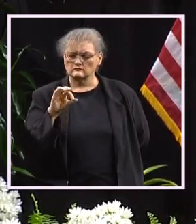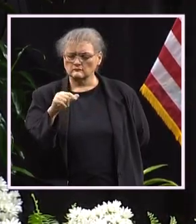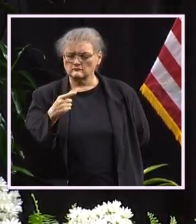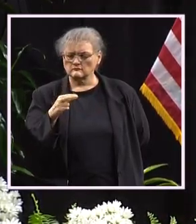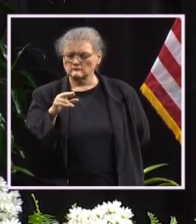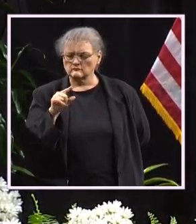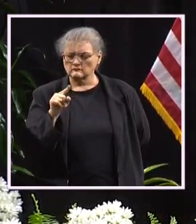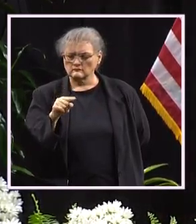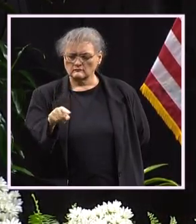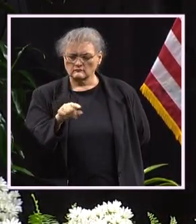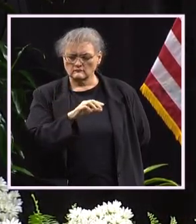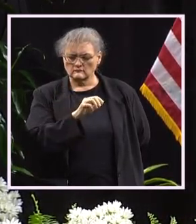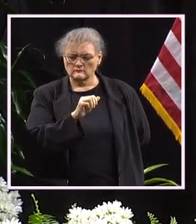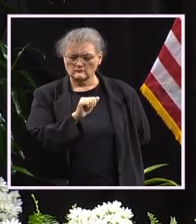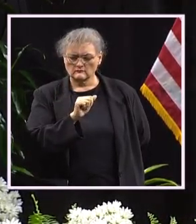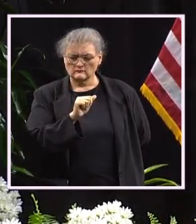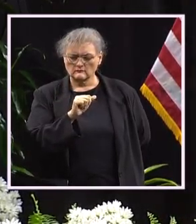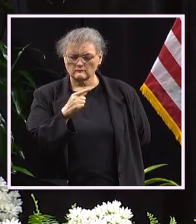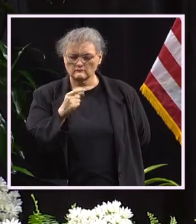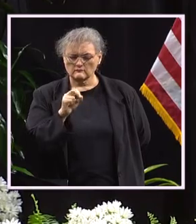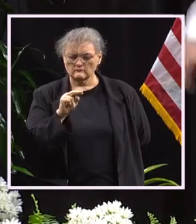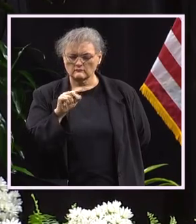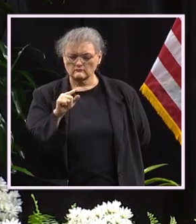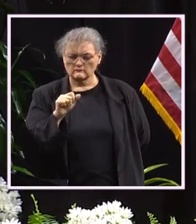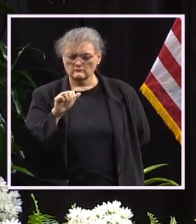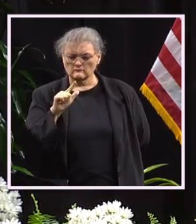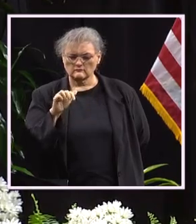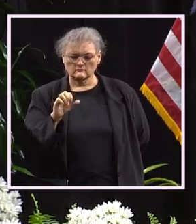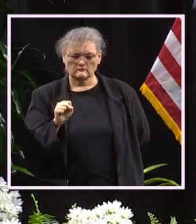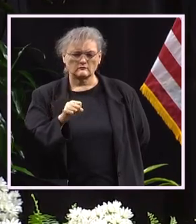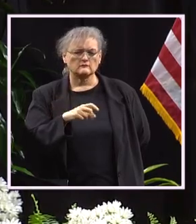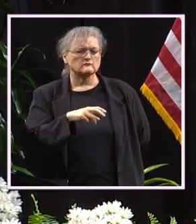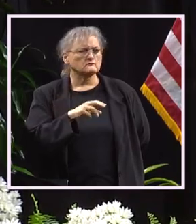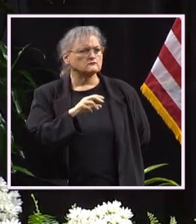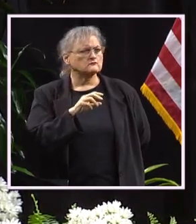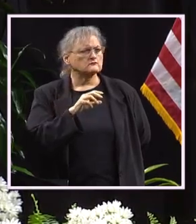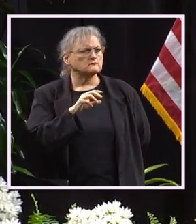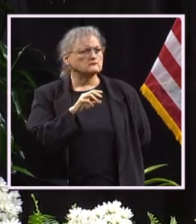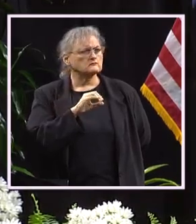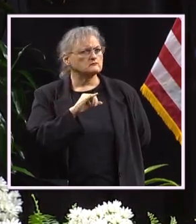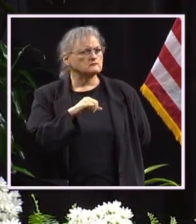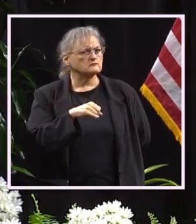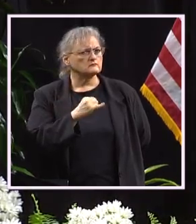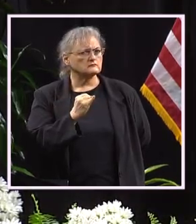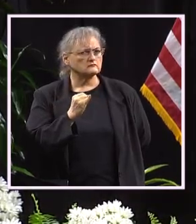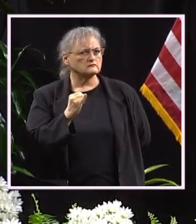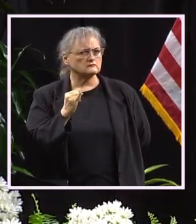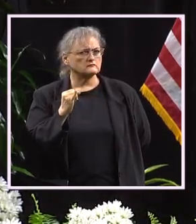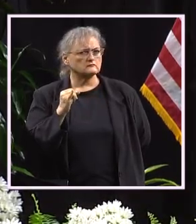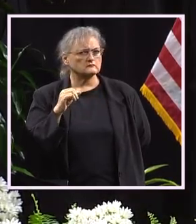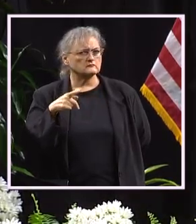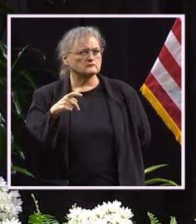Hannah A. Gonzalez, Cum Laude. Ruben Eric Barron, Cum Laude.